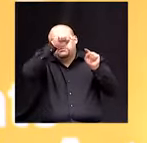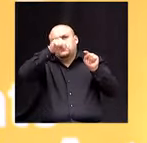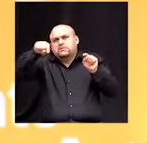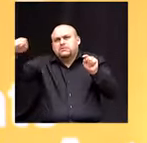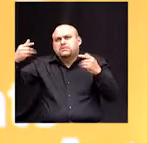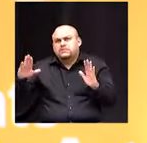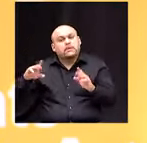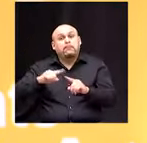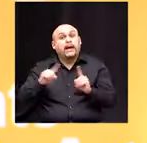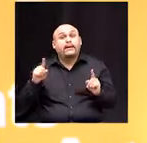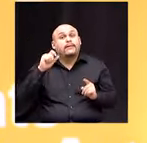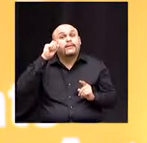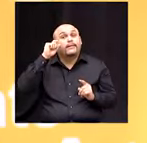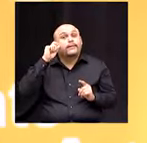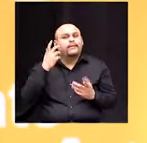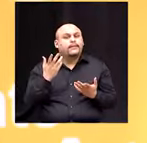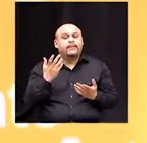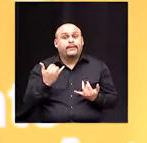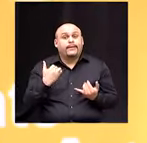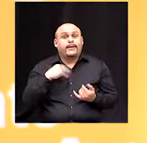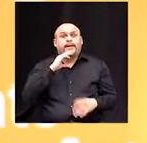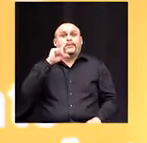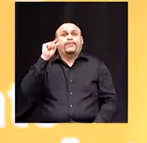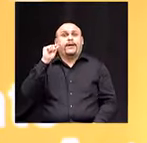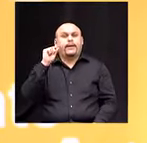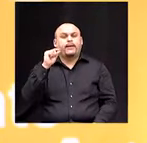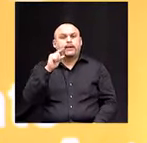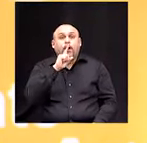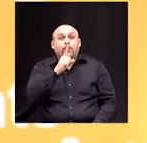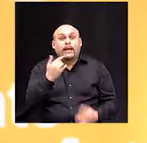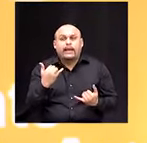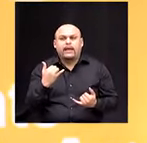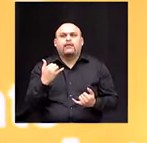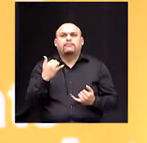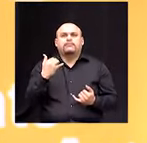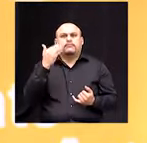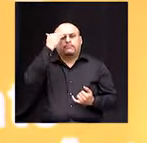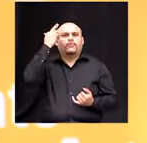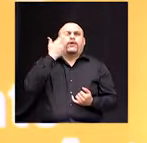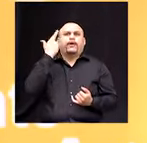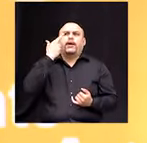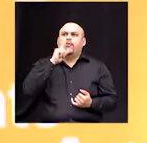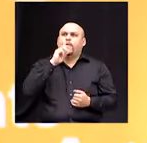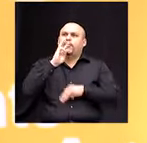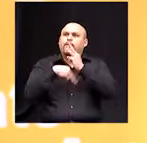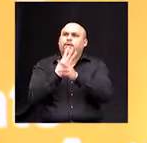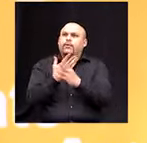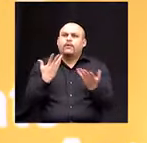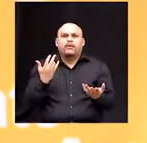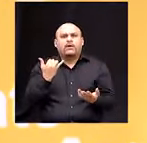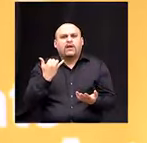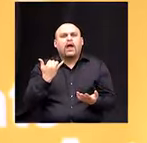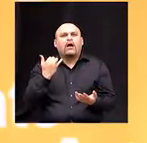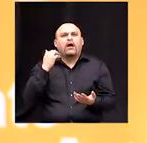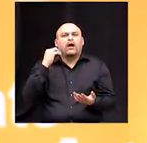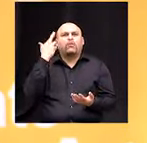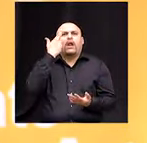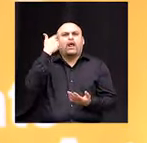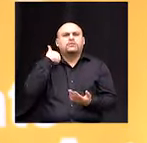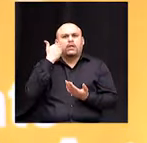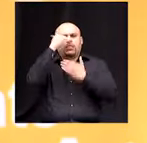Well, now that I'm 20, and I actually know everything about the world, I can see just how short-sighted that really